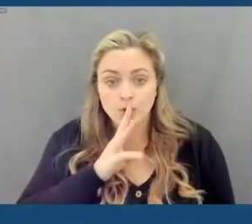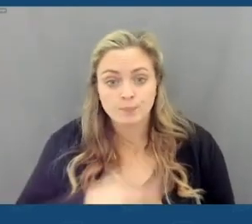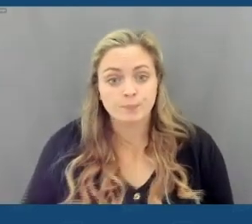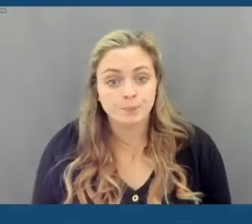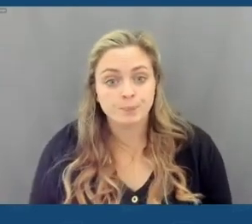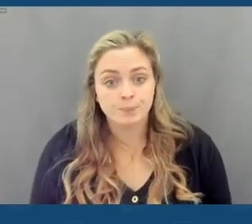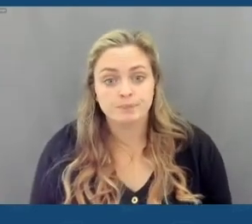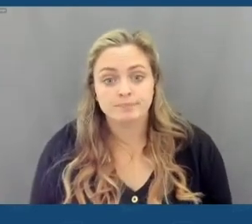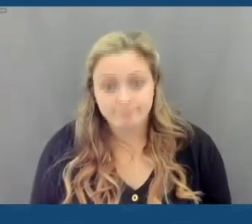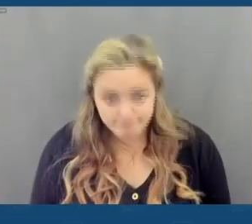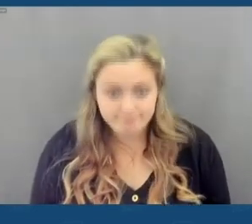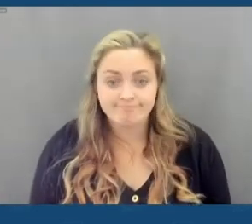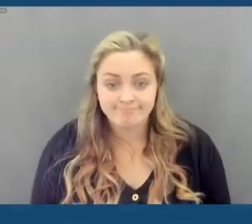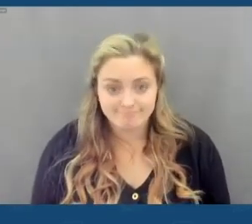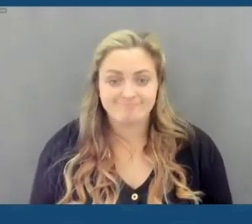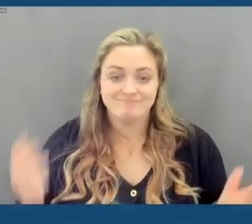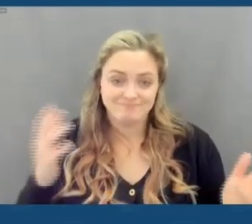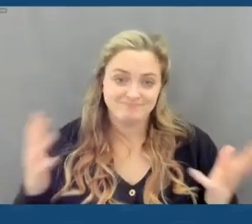today.